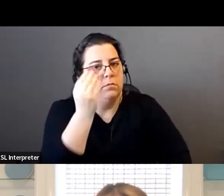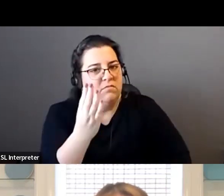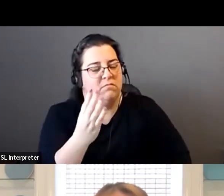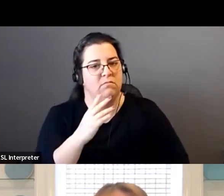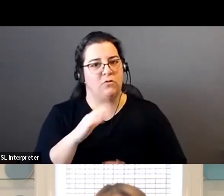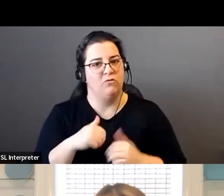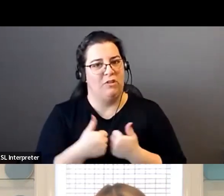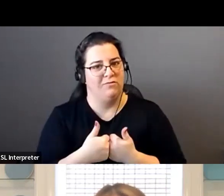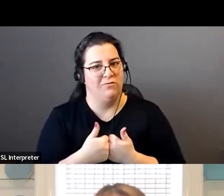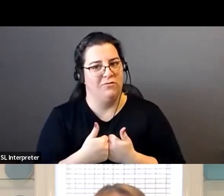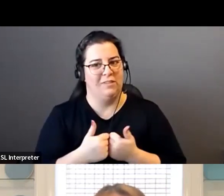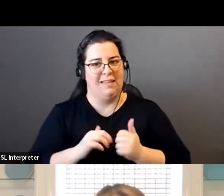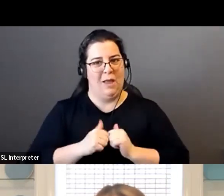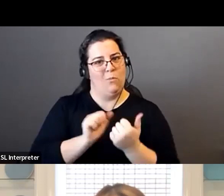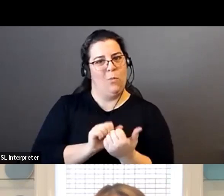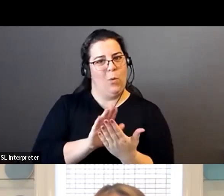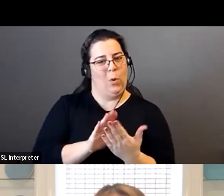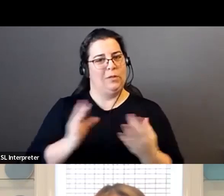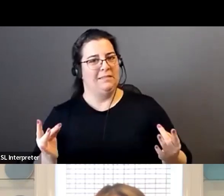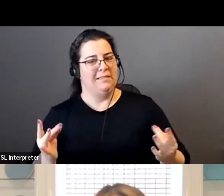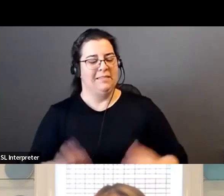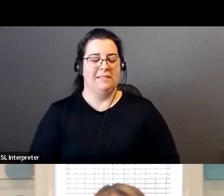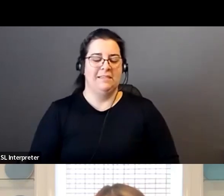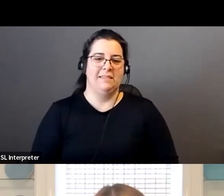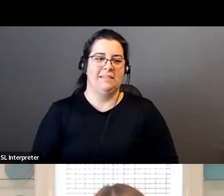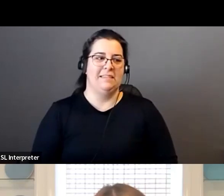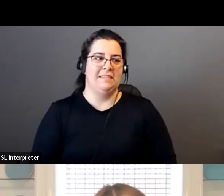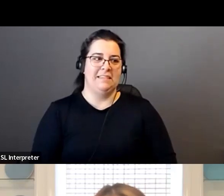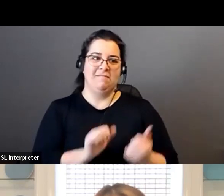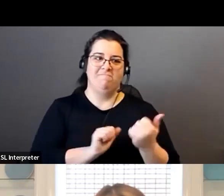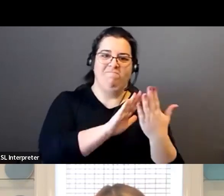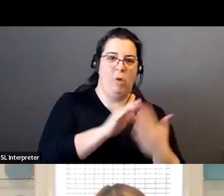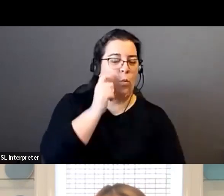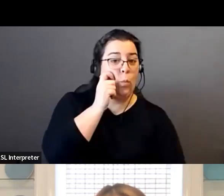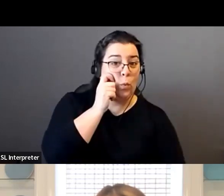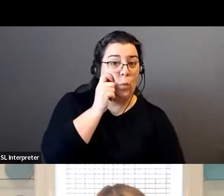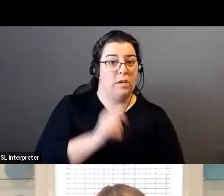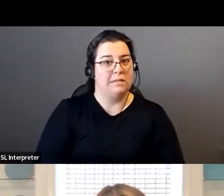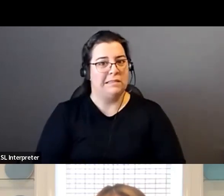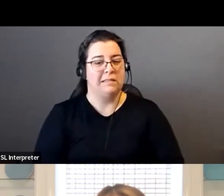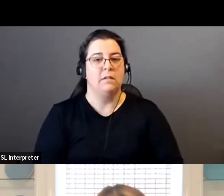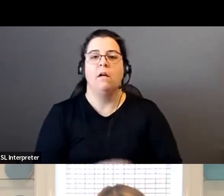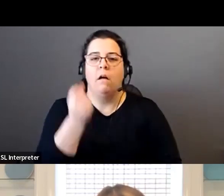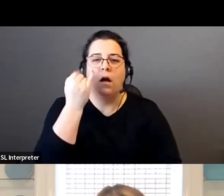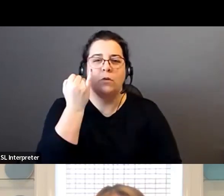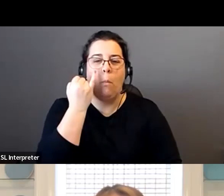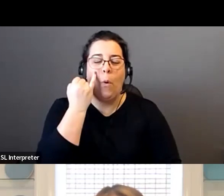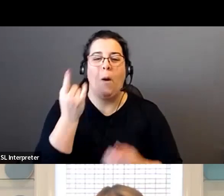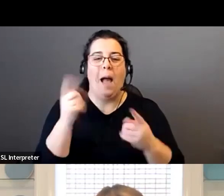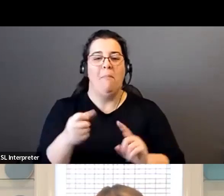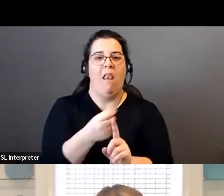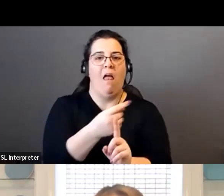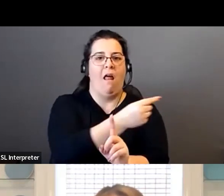rude. And again, if you edit it out, if they watch it and you haven't told them you're going to edit it out, that may get them